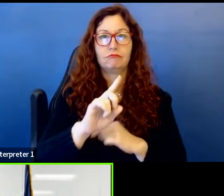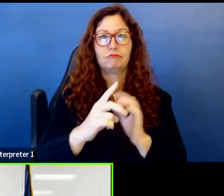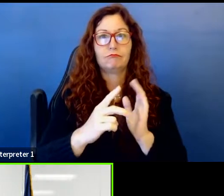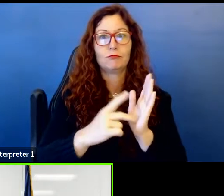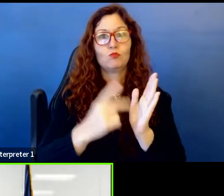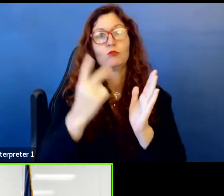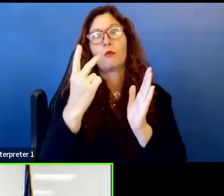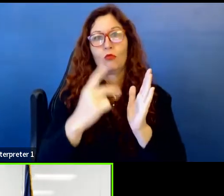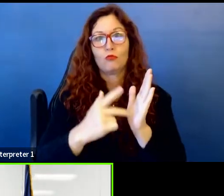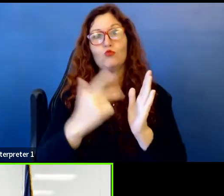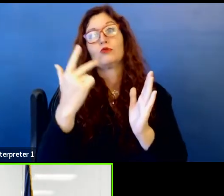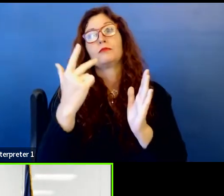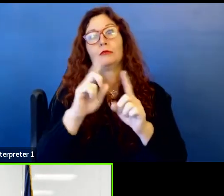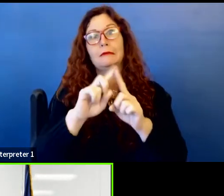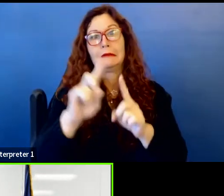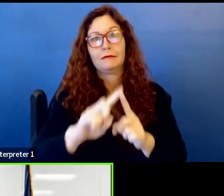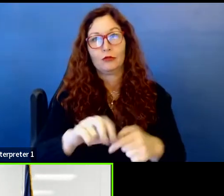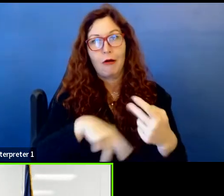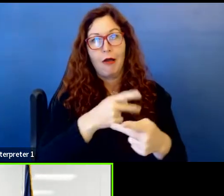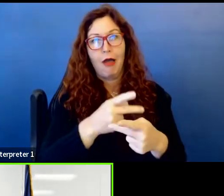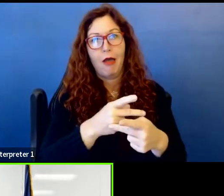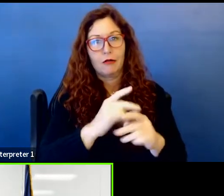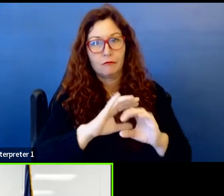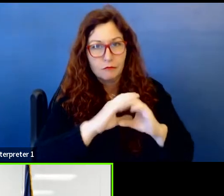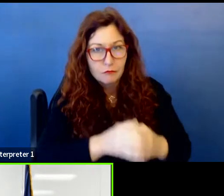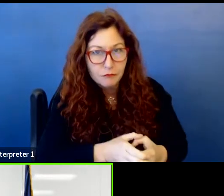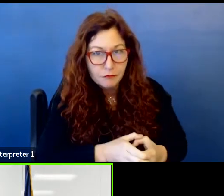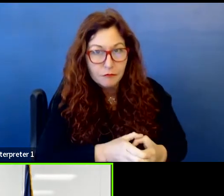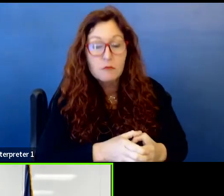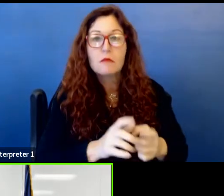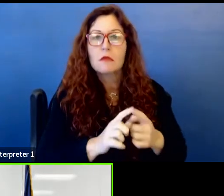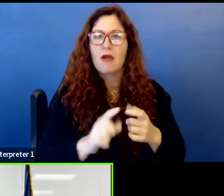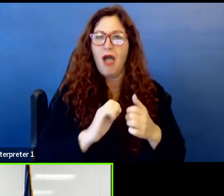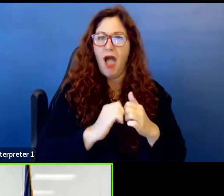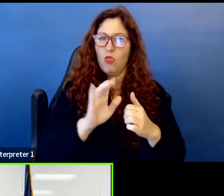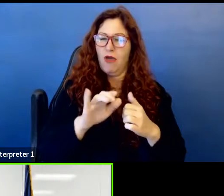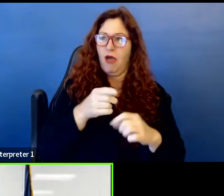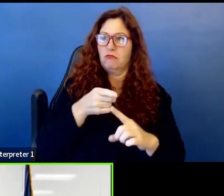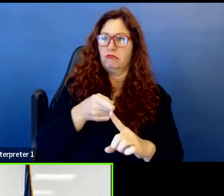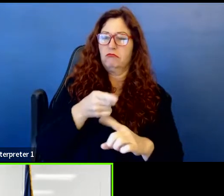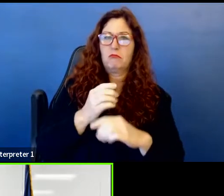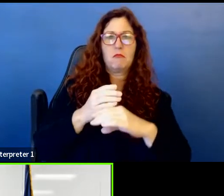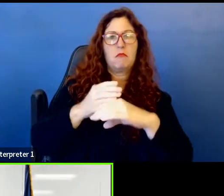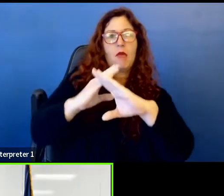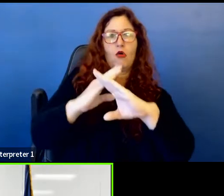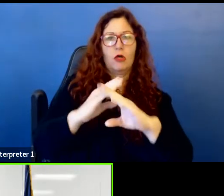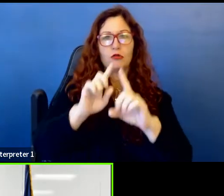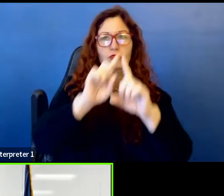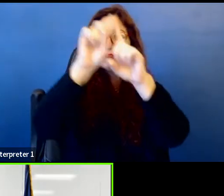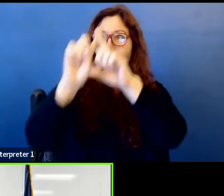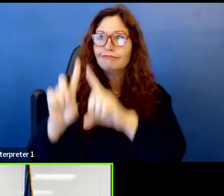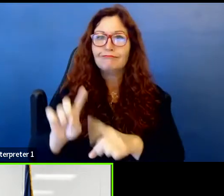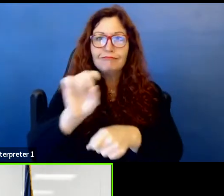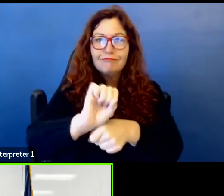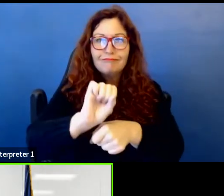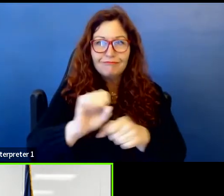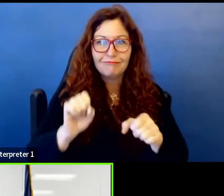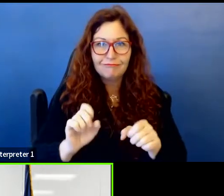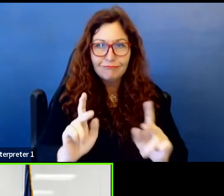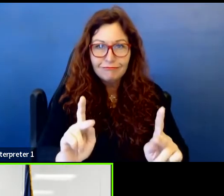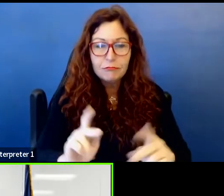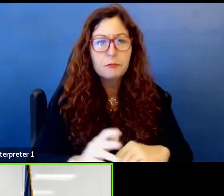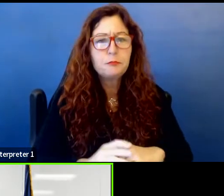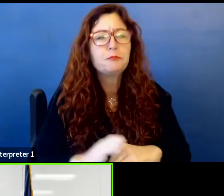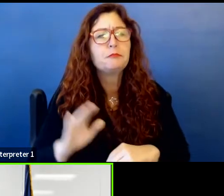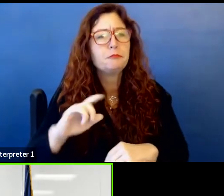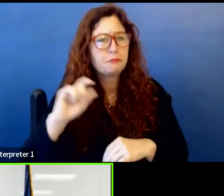denying them opportunities so i guess my first question in that regard is for miss hegwish about you mentioned